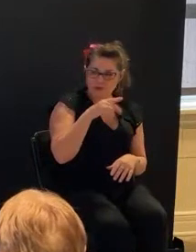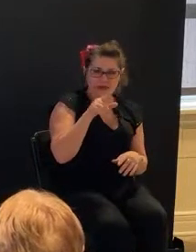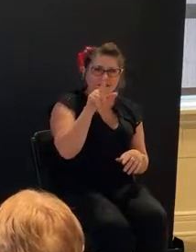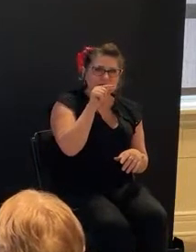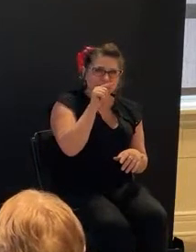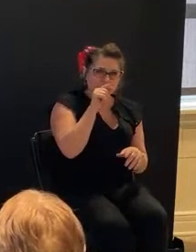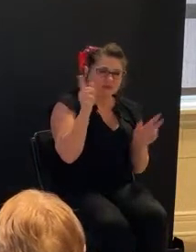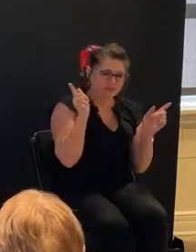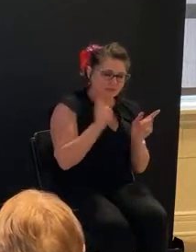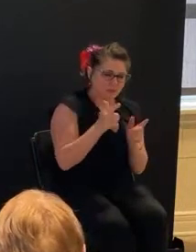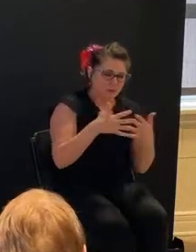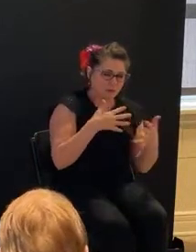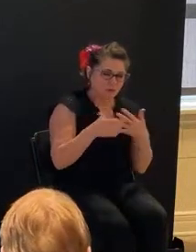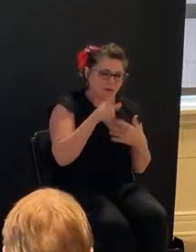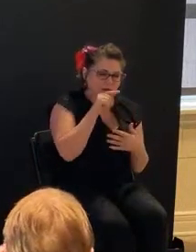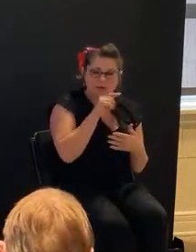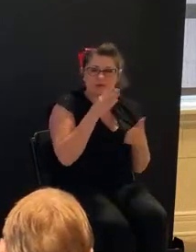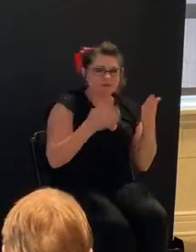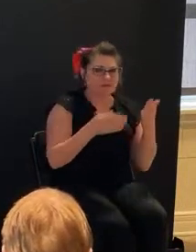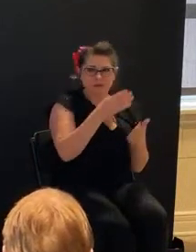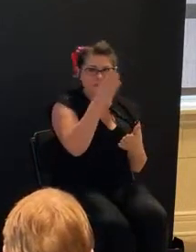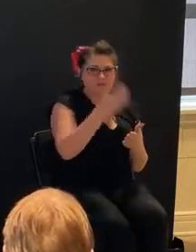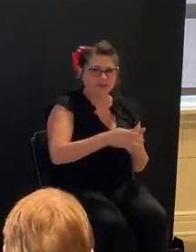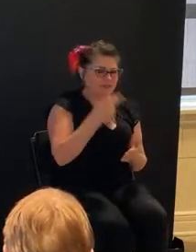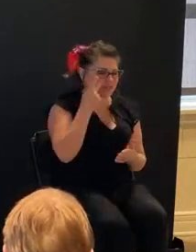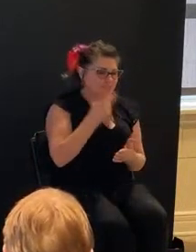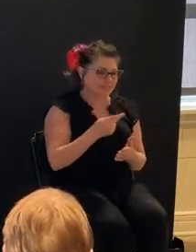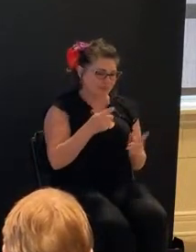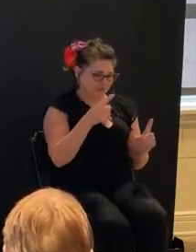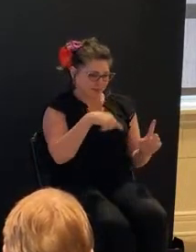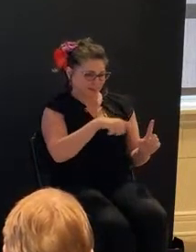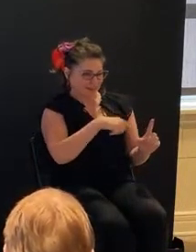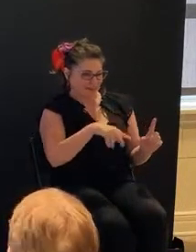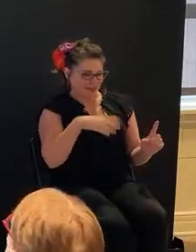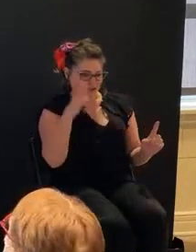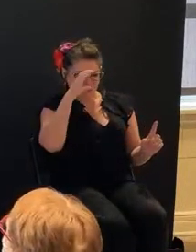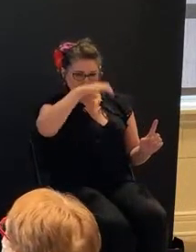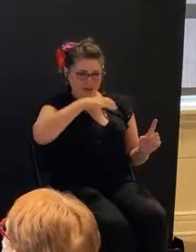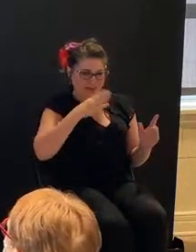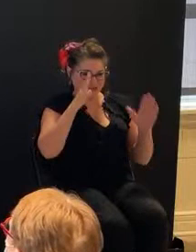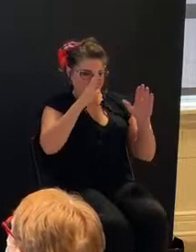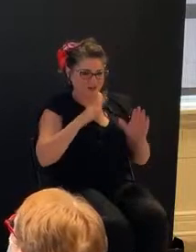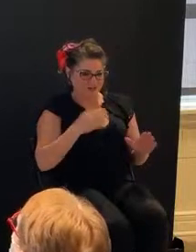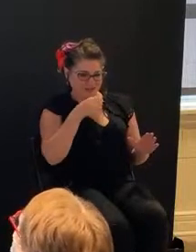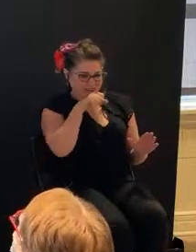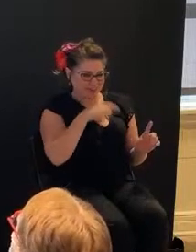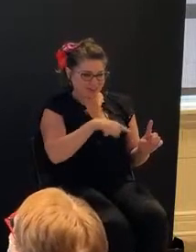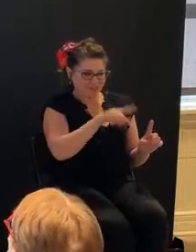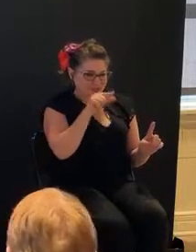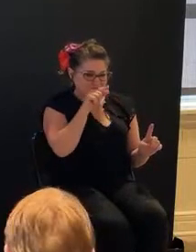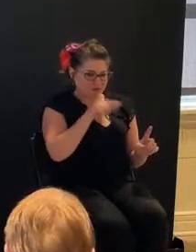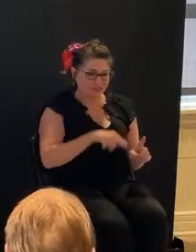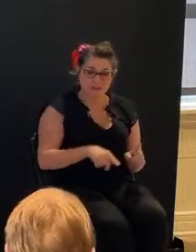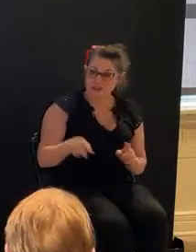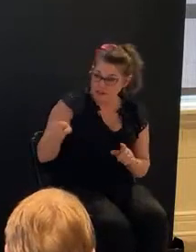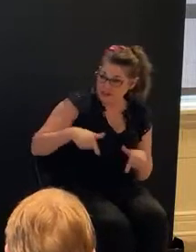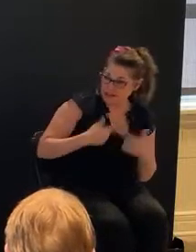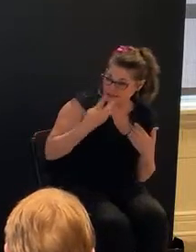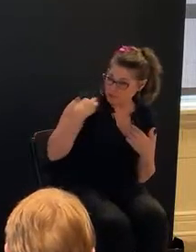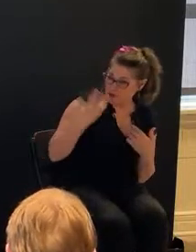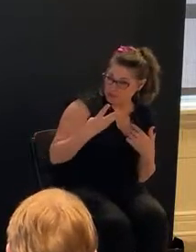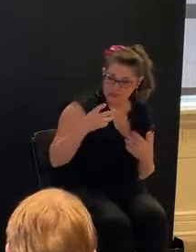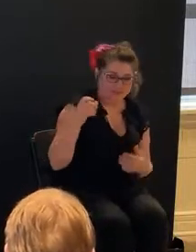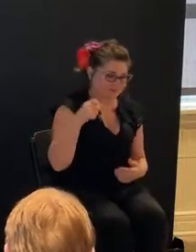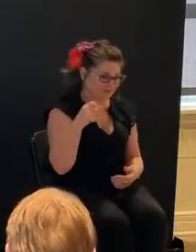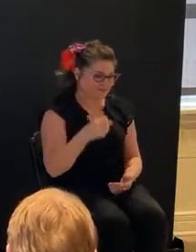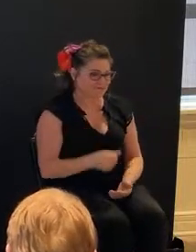birds that you've probably never seen, and they're strange and wonderful, and I love it. But they're in Washington. They are in Washington.